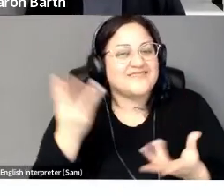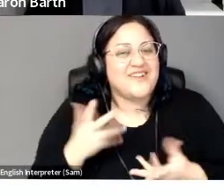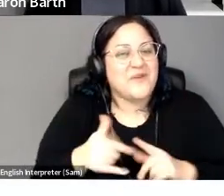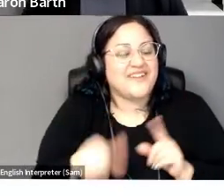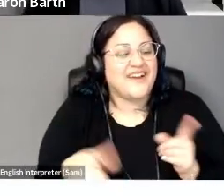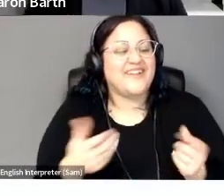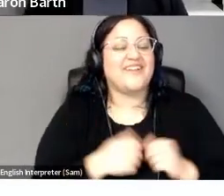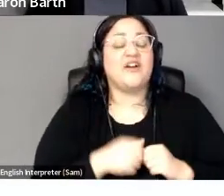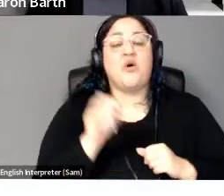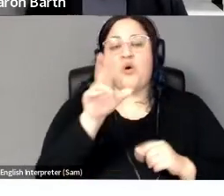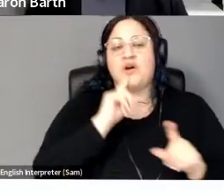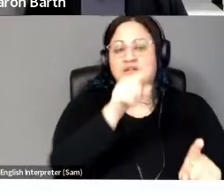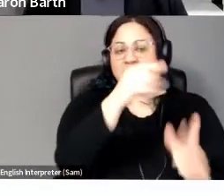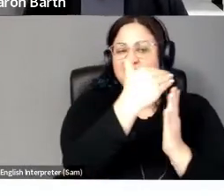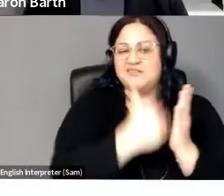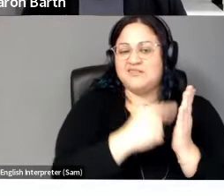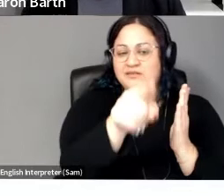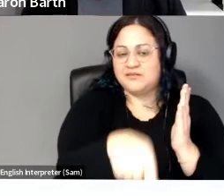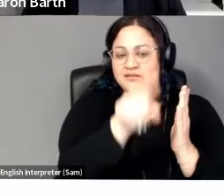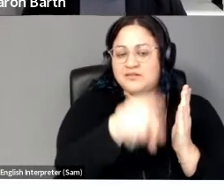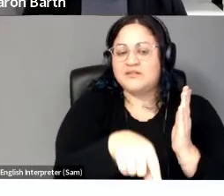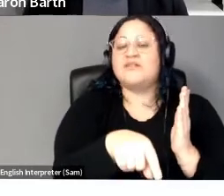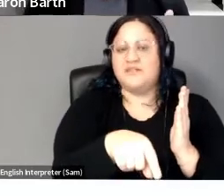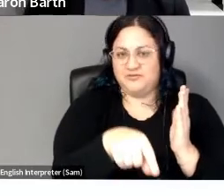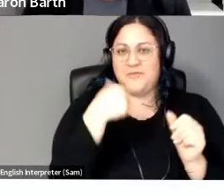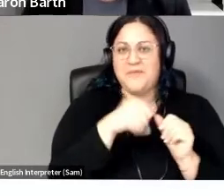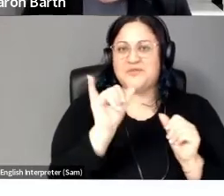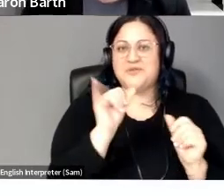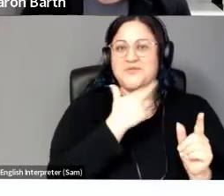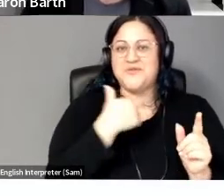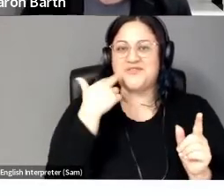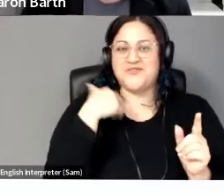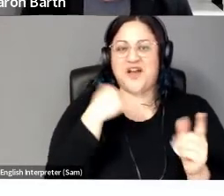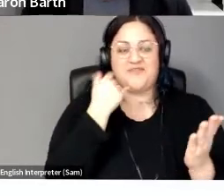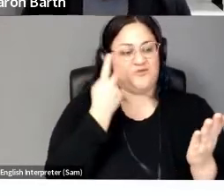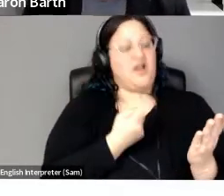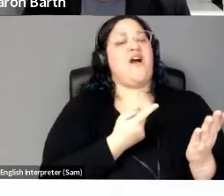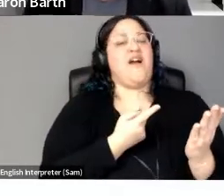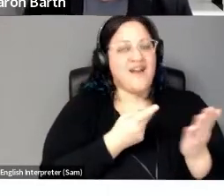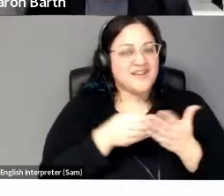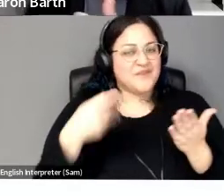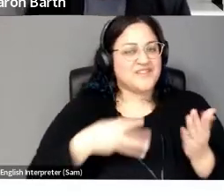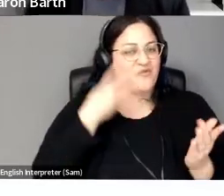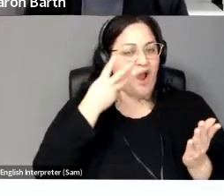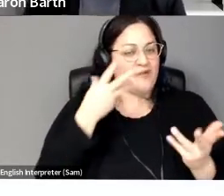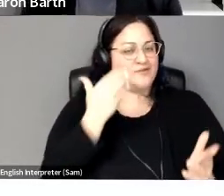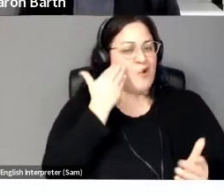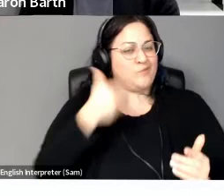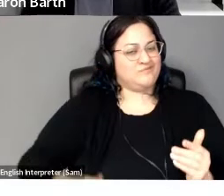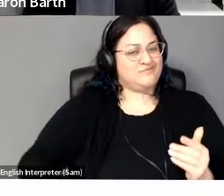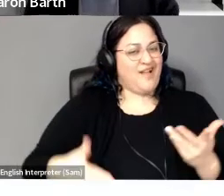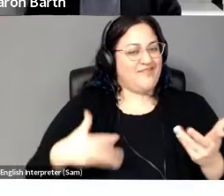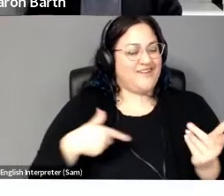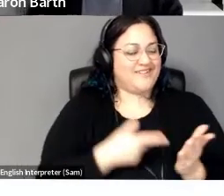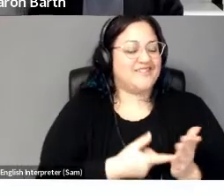just to stick it to the restaurant owner. And so what I want to do today, I'm not trying to make you into marketing